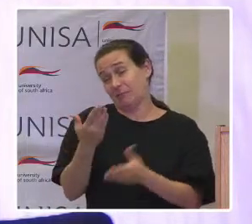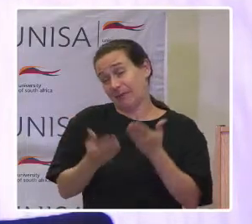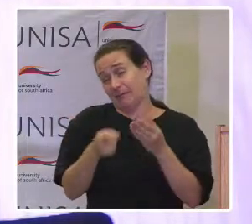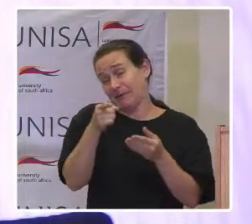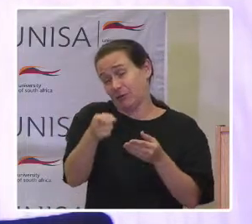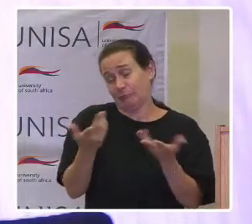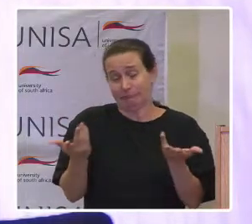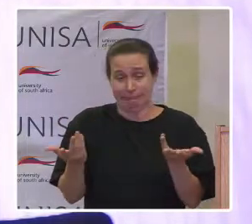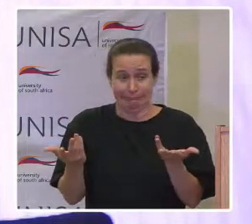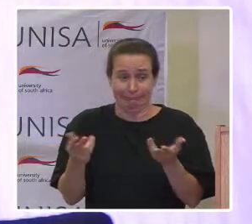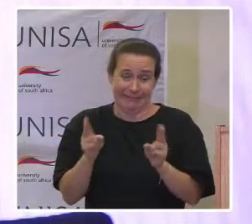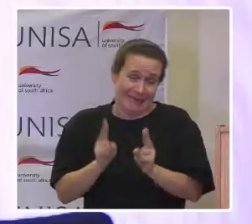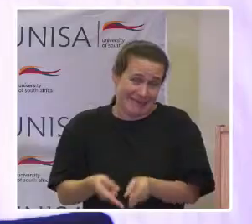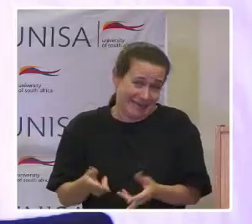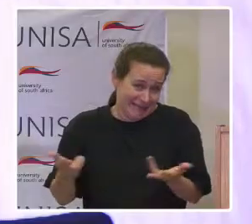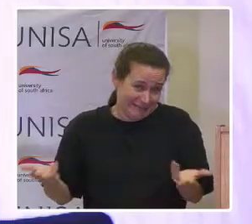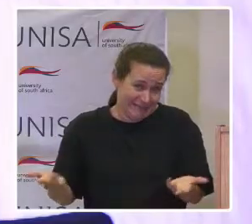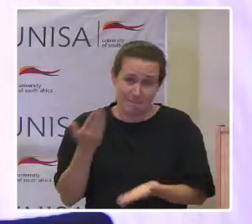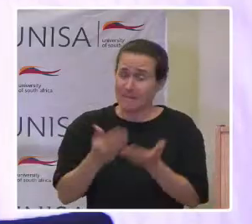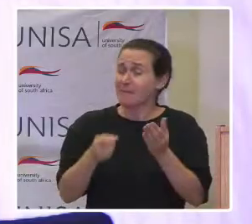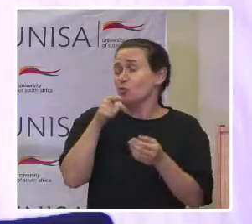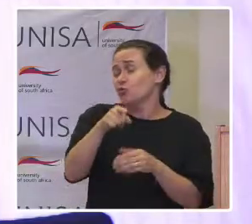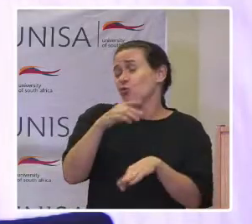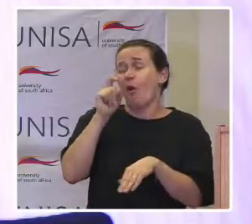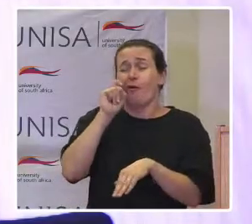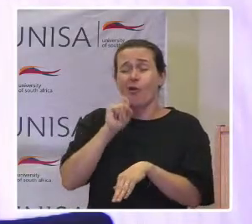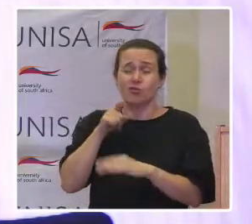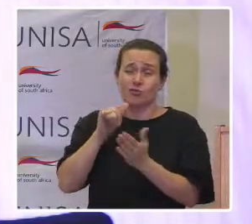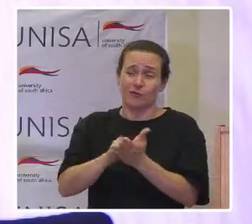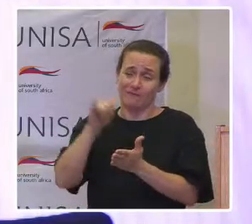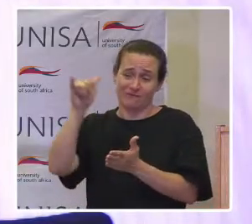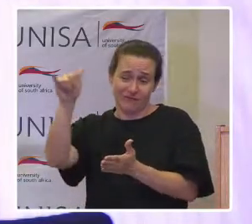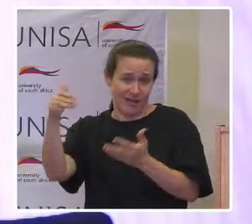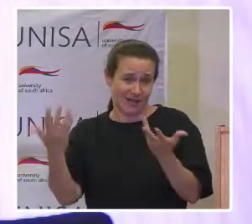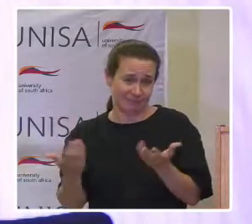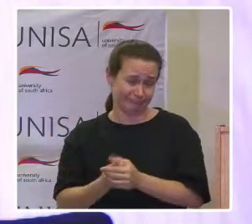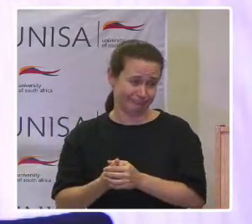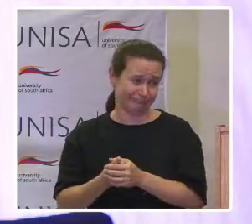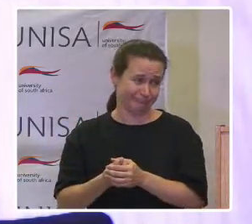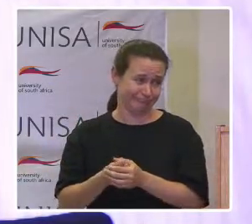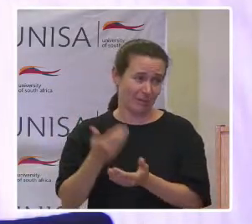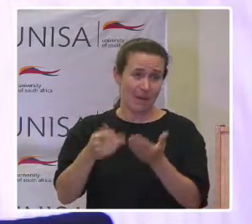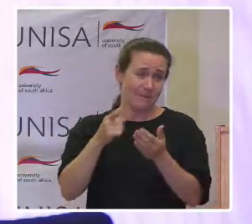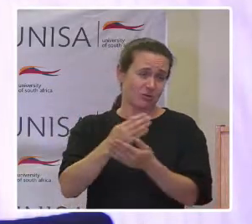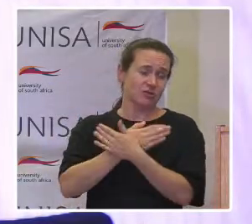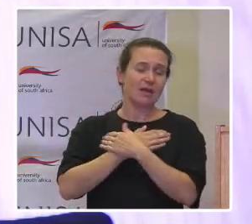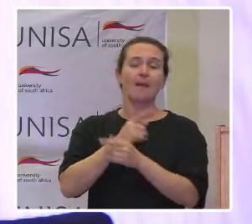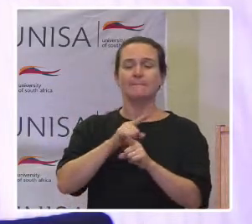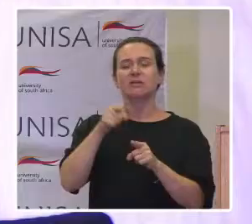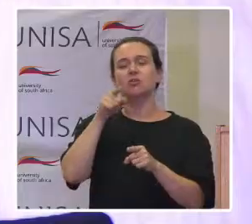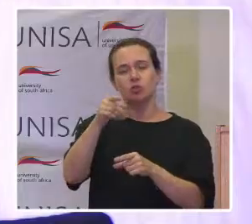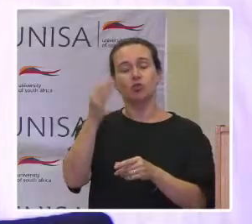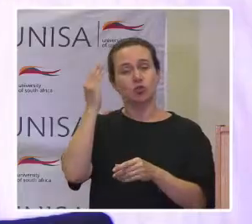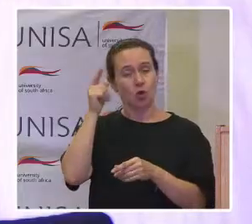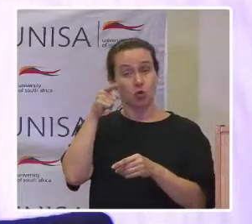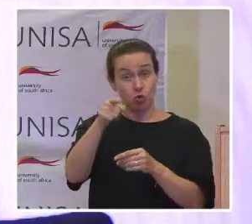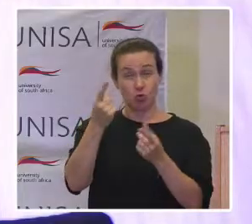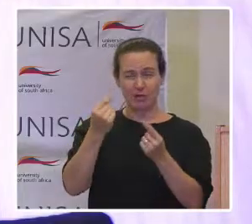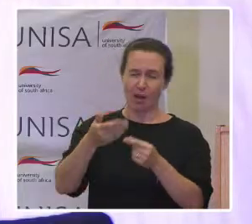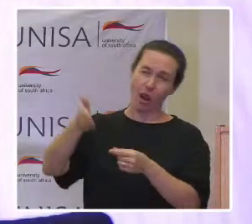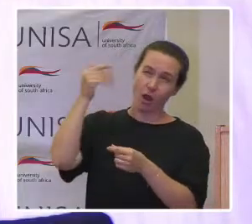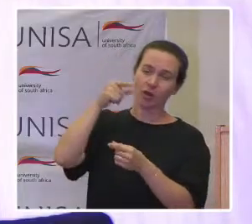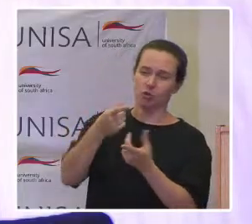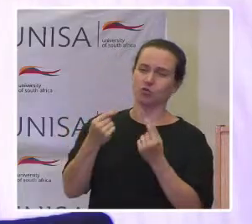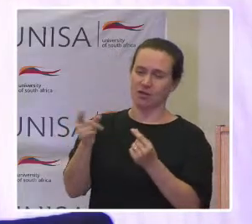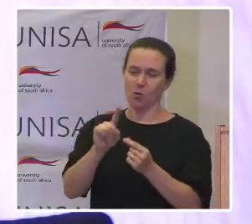be, no longer even flying, no longer even involved in aviation, but your work will speak for your contribution.